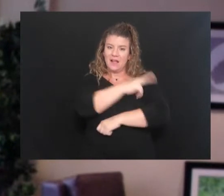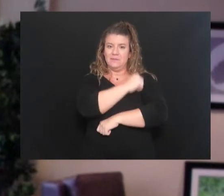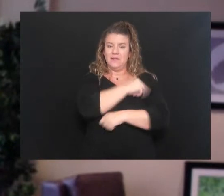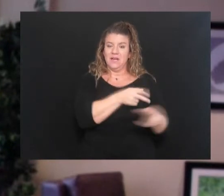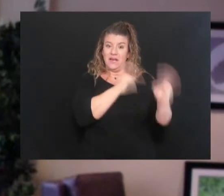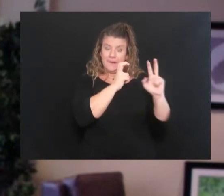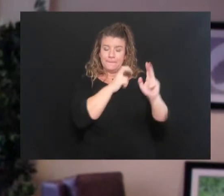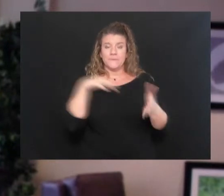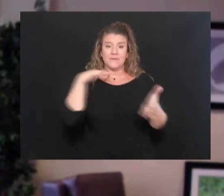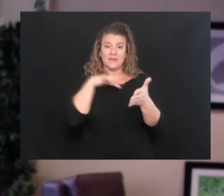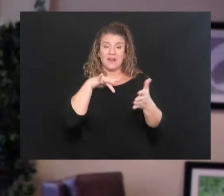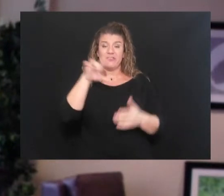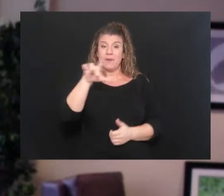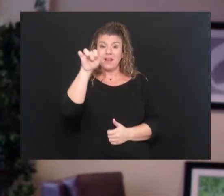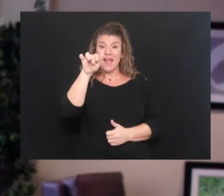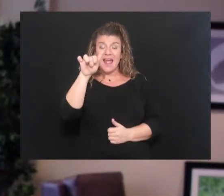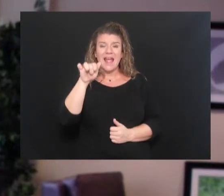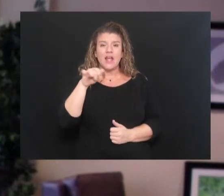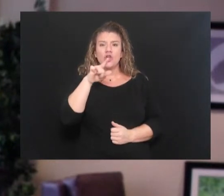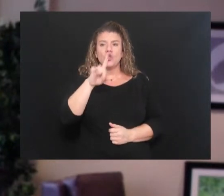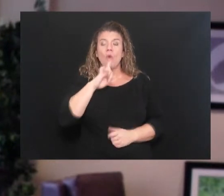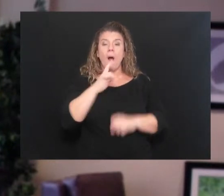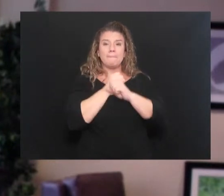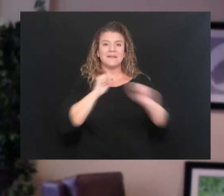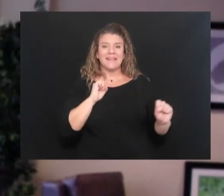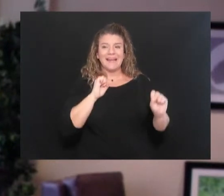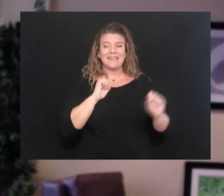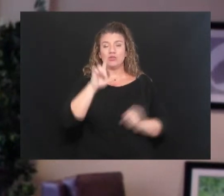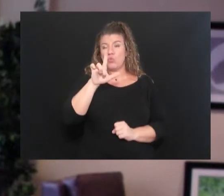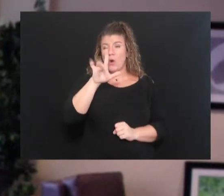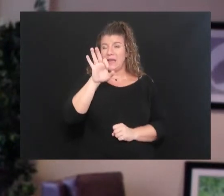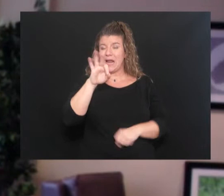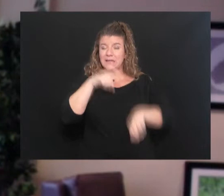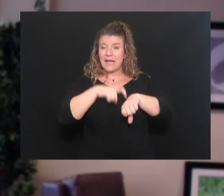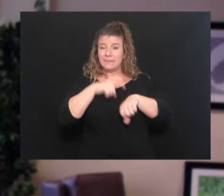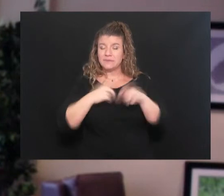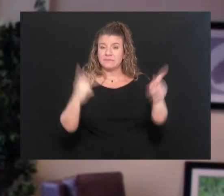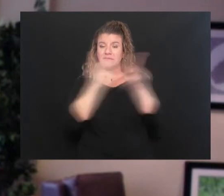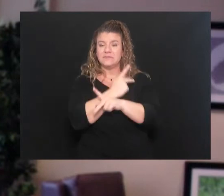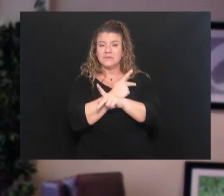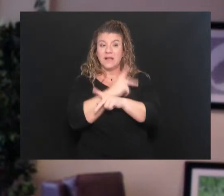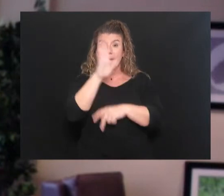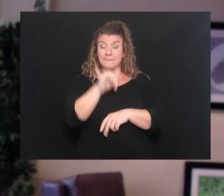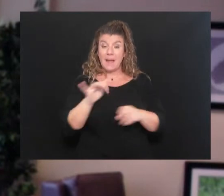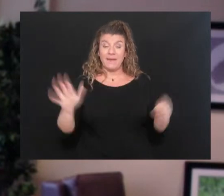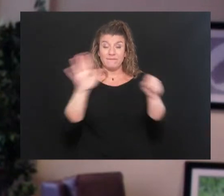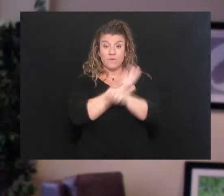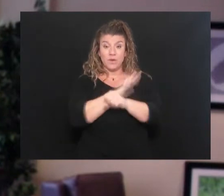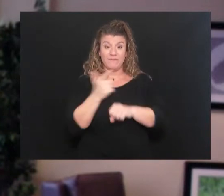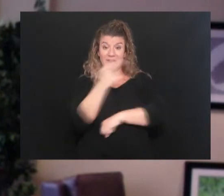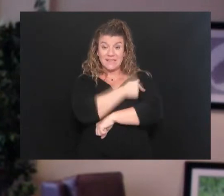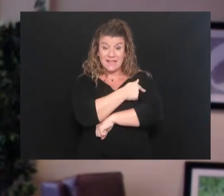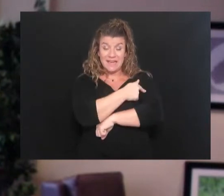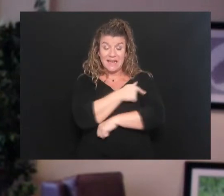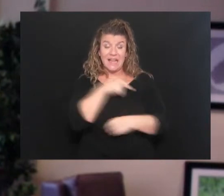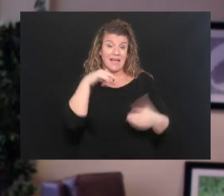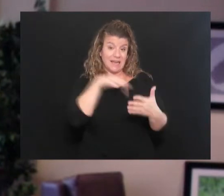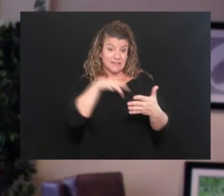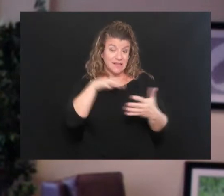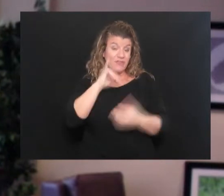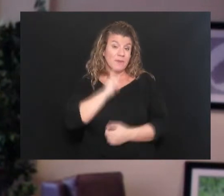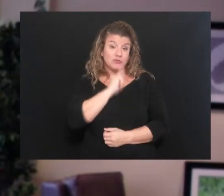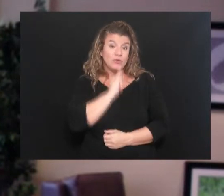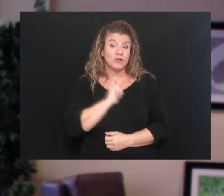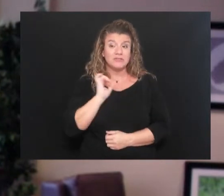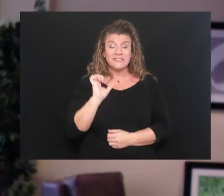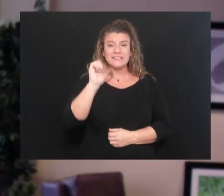Los Angeles, you were protected 29 times by being fully vaccinated, and a study from Israel